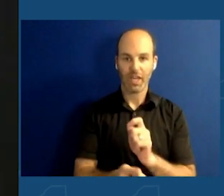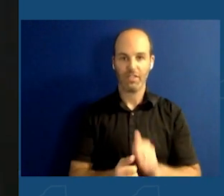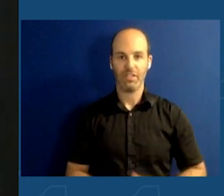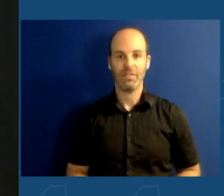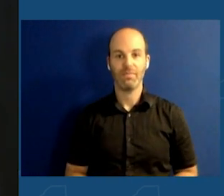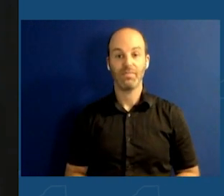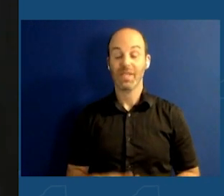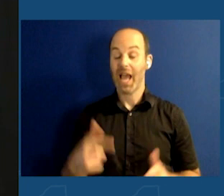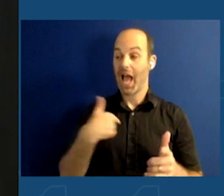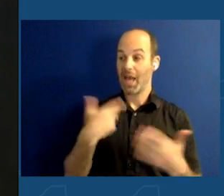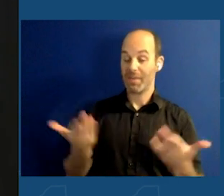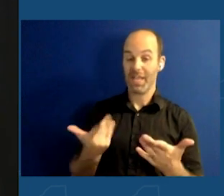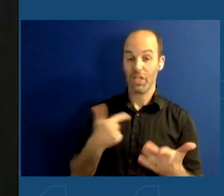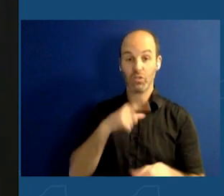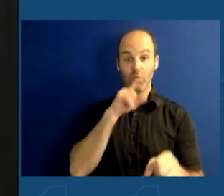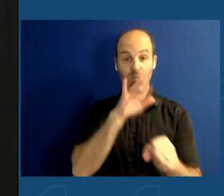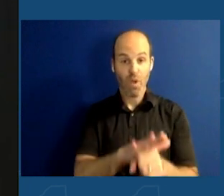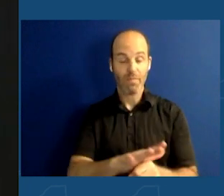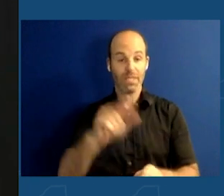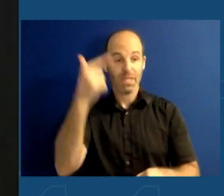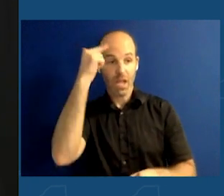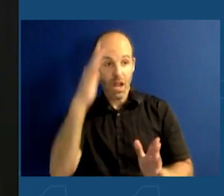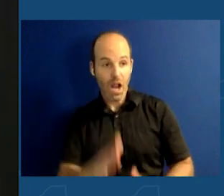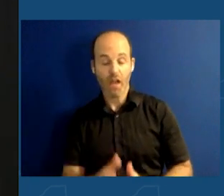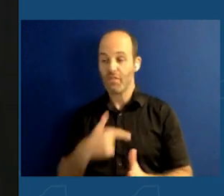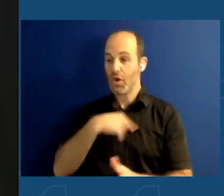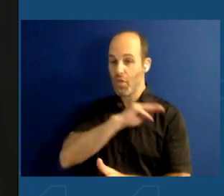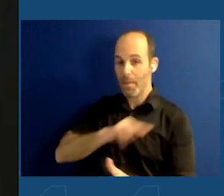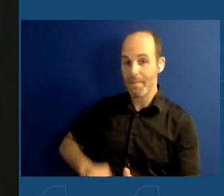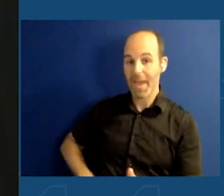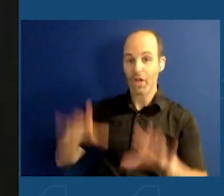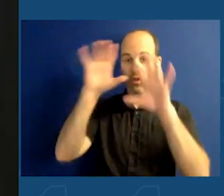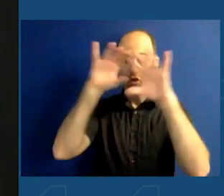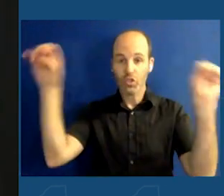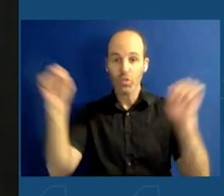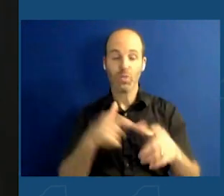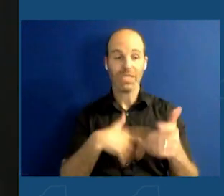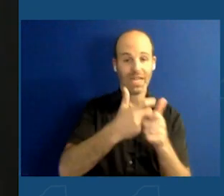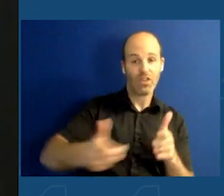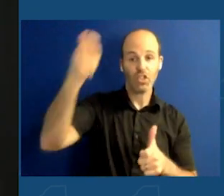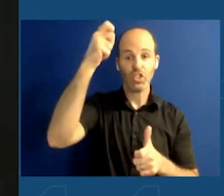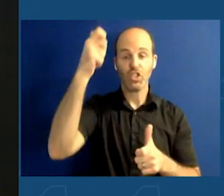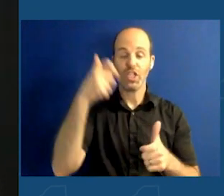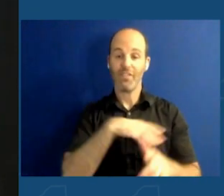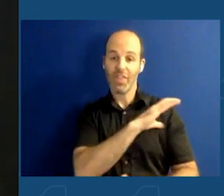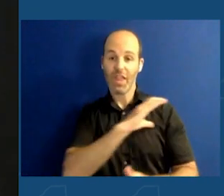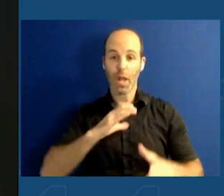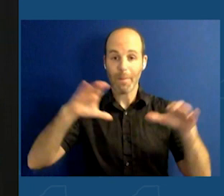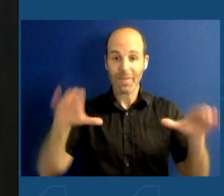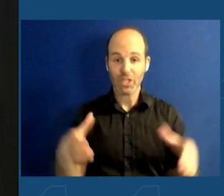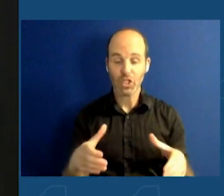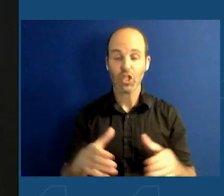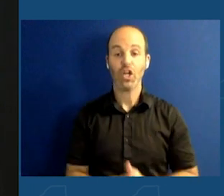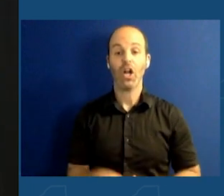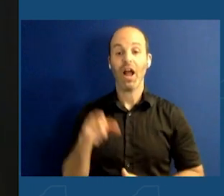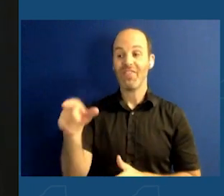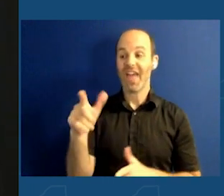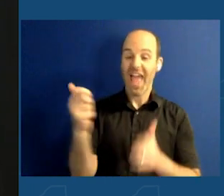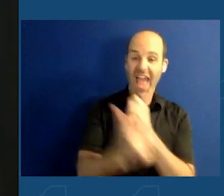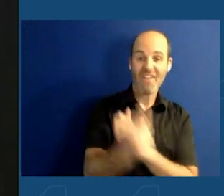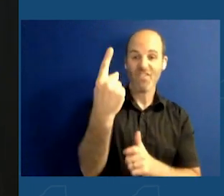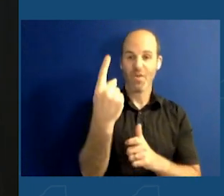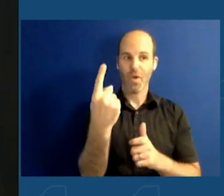governor, the mayor, the superintendent, the chief, the commissioner, everybody, that you will have